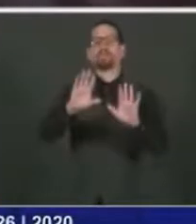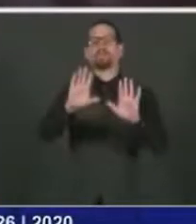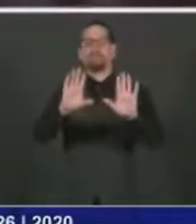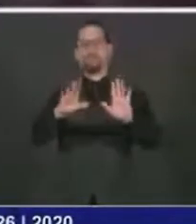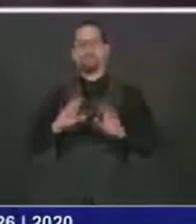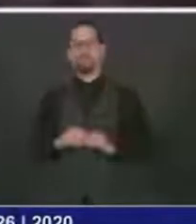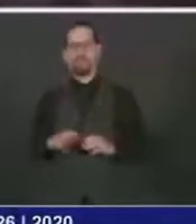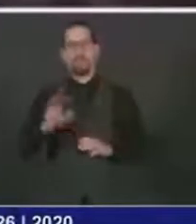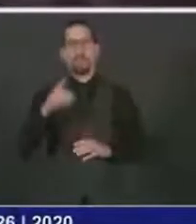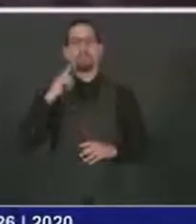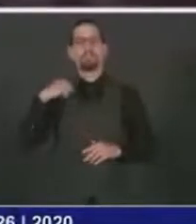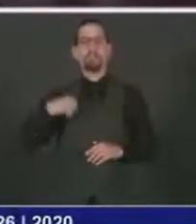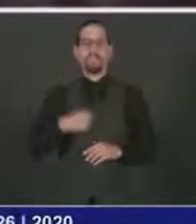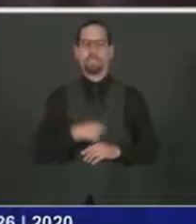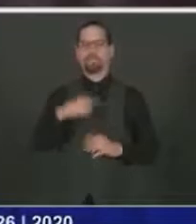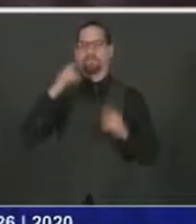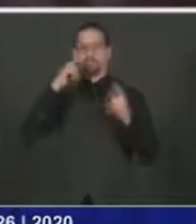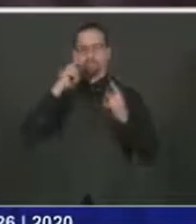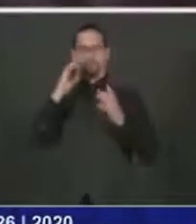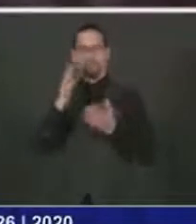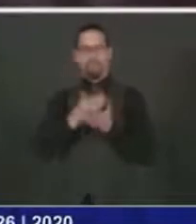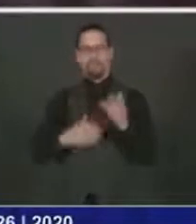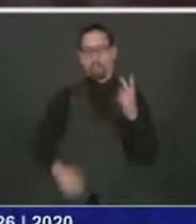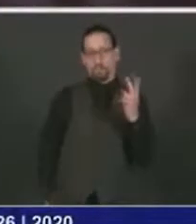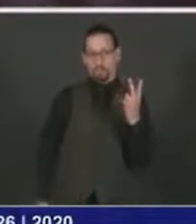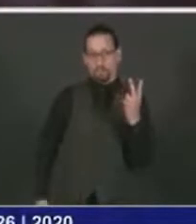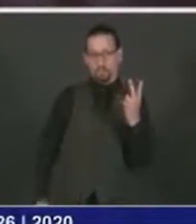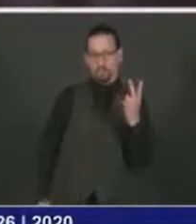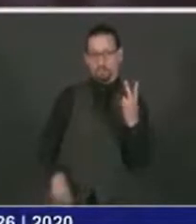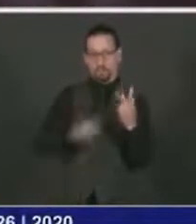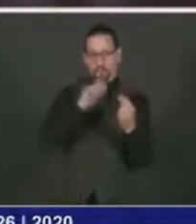think about it. Phase 2 started on a particular day.